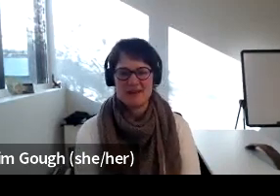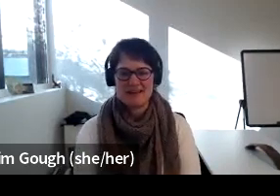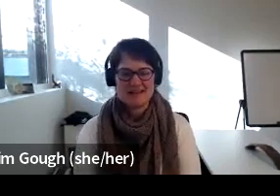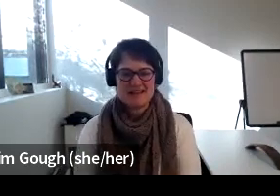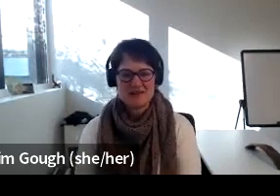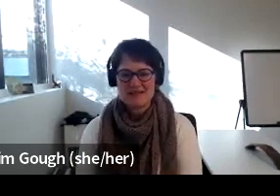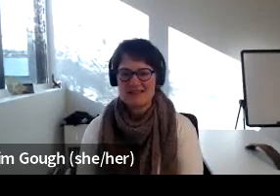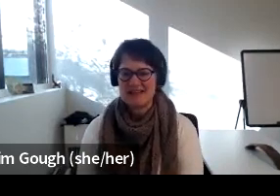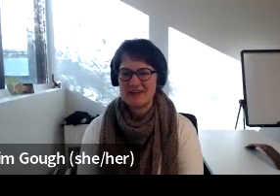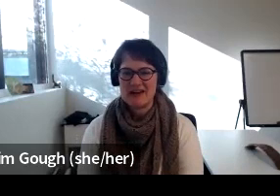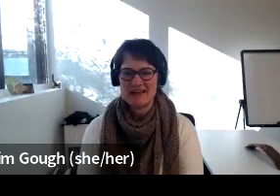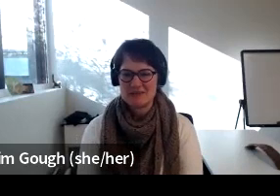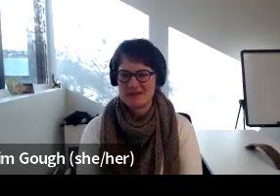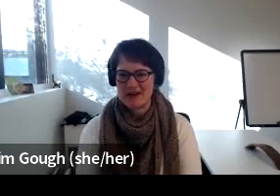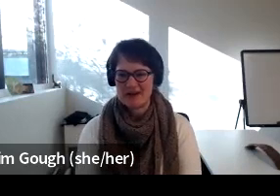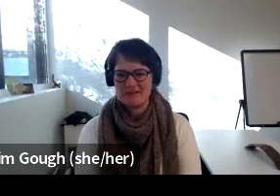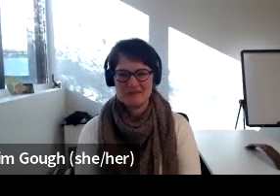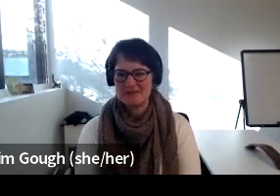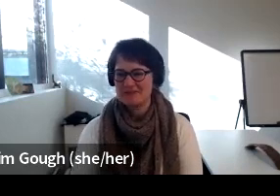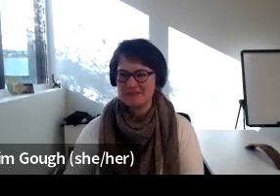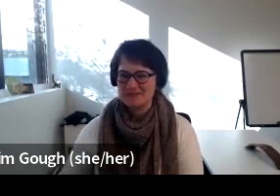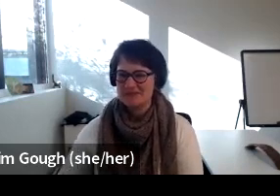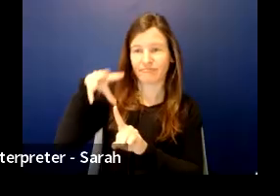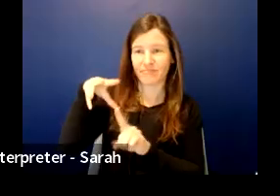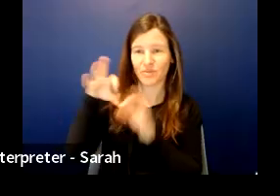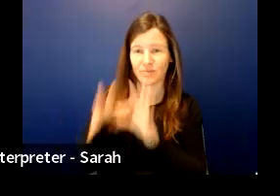that we can continue to see her as we talk.